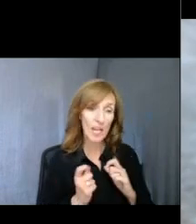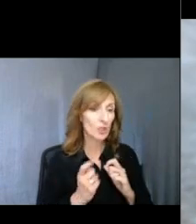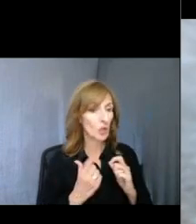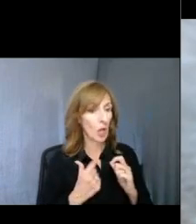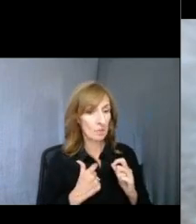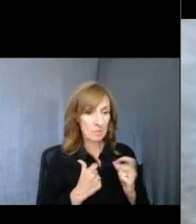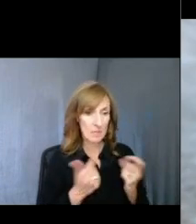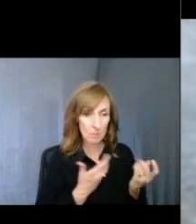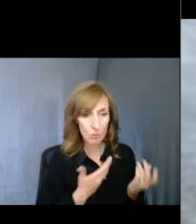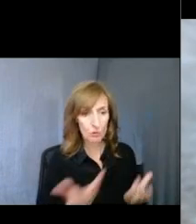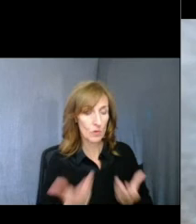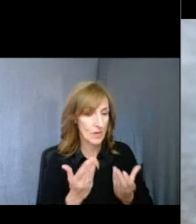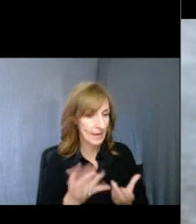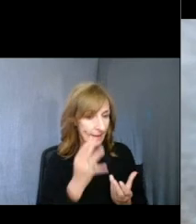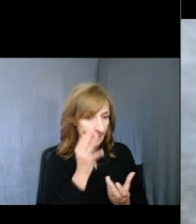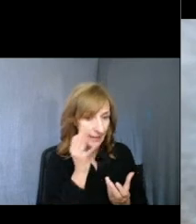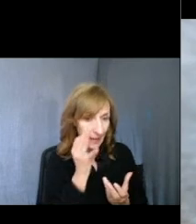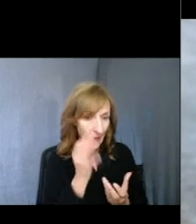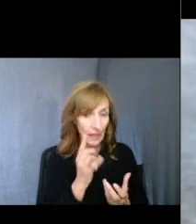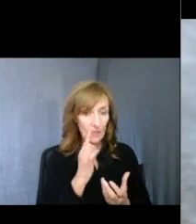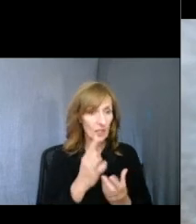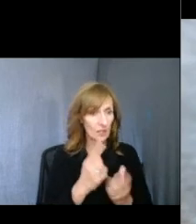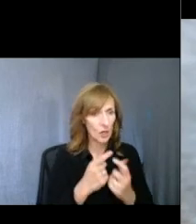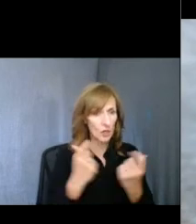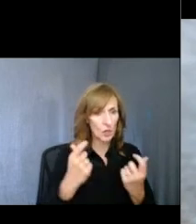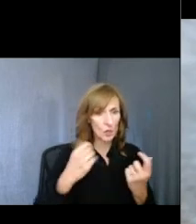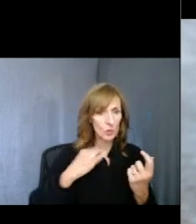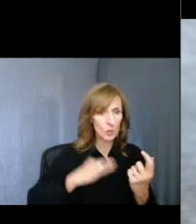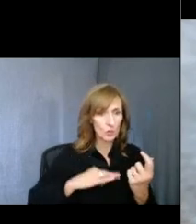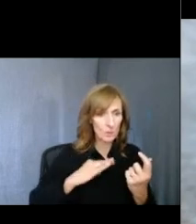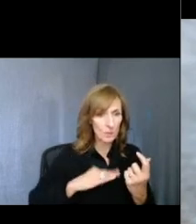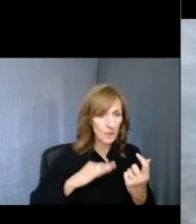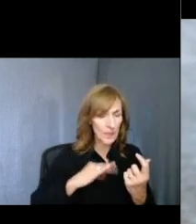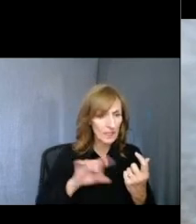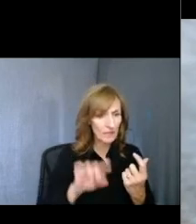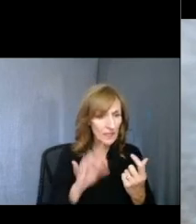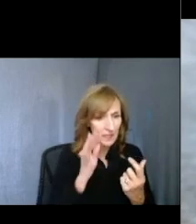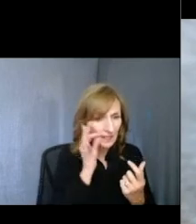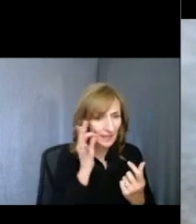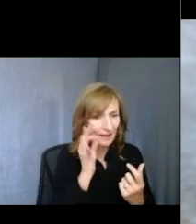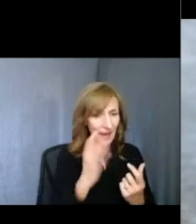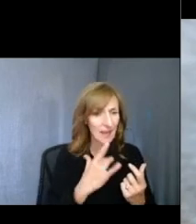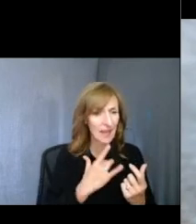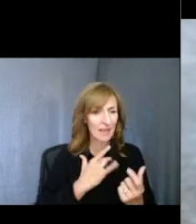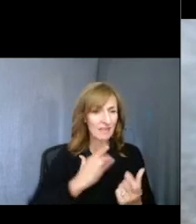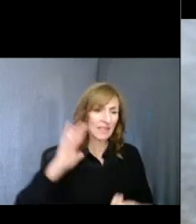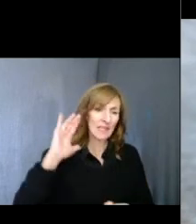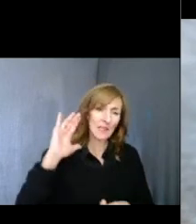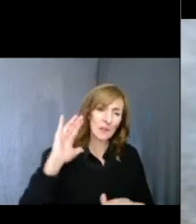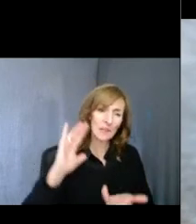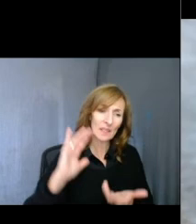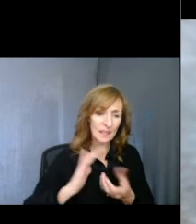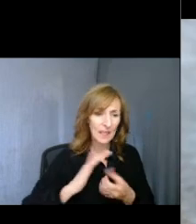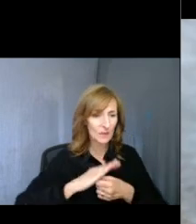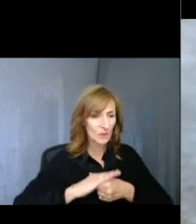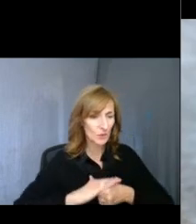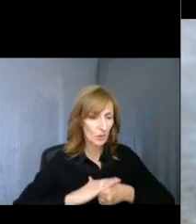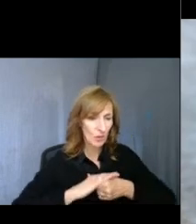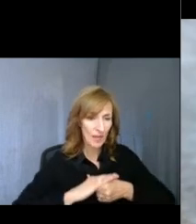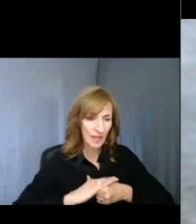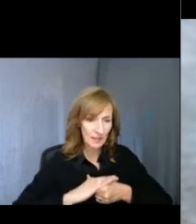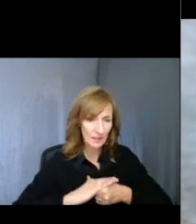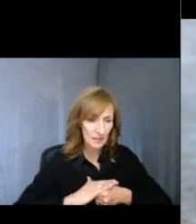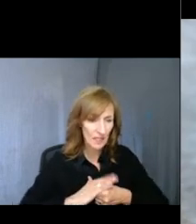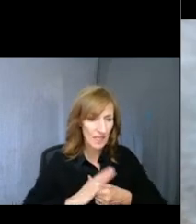her. So to me, those are like a couple of really large things that have changed in terms of our outlook and how we can